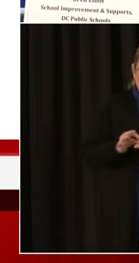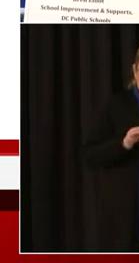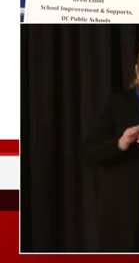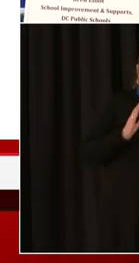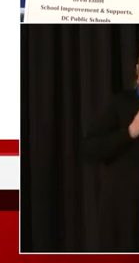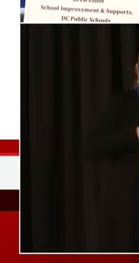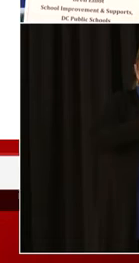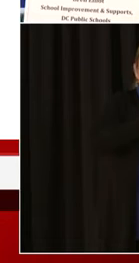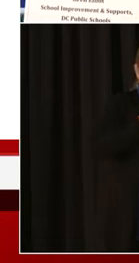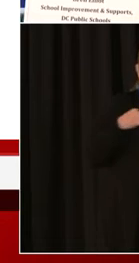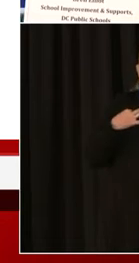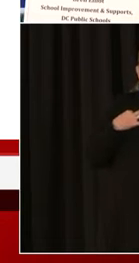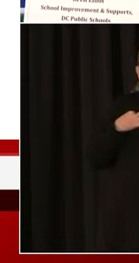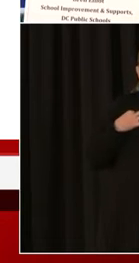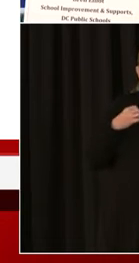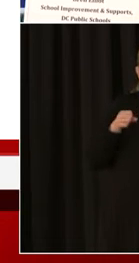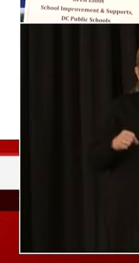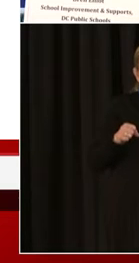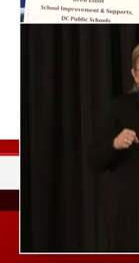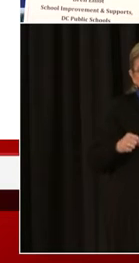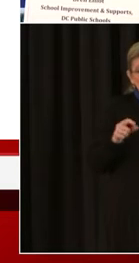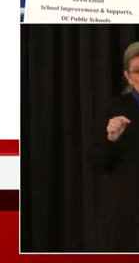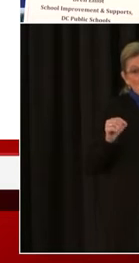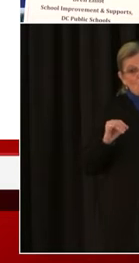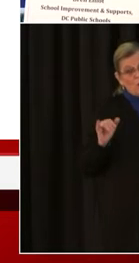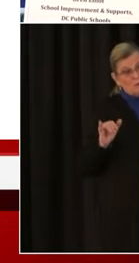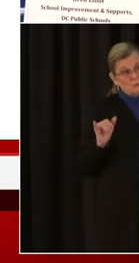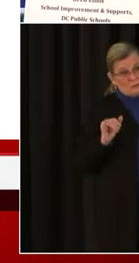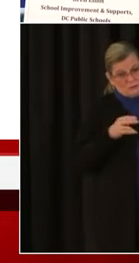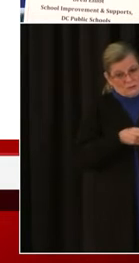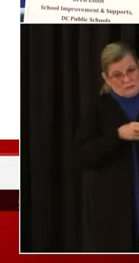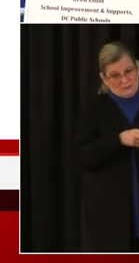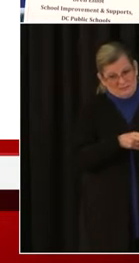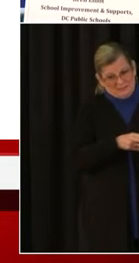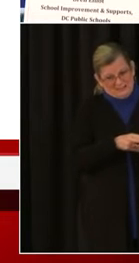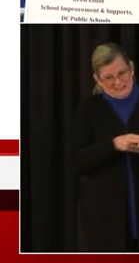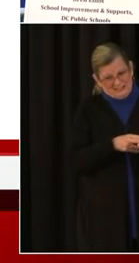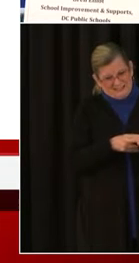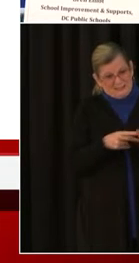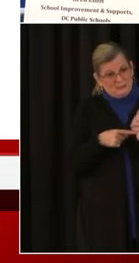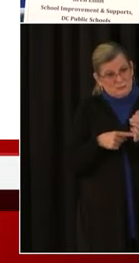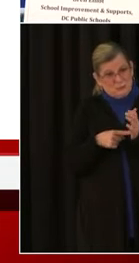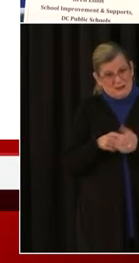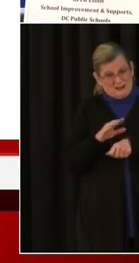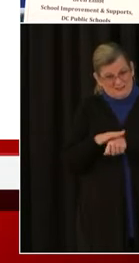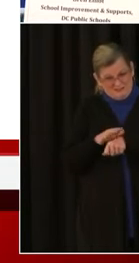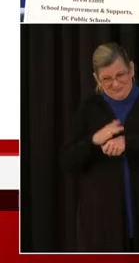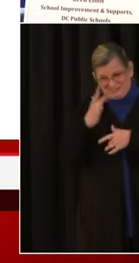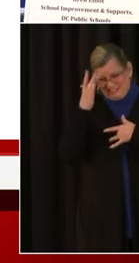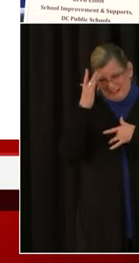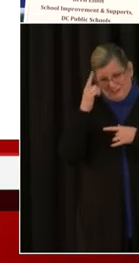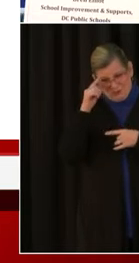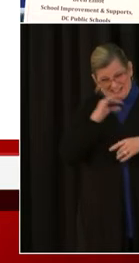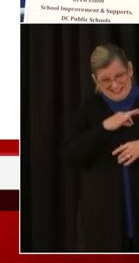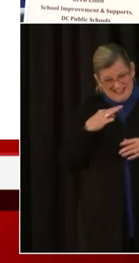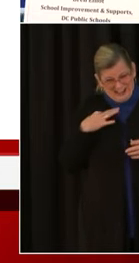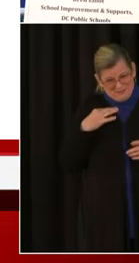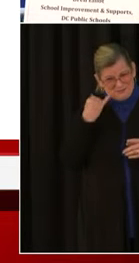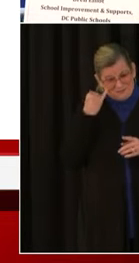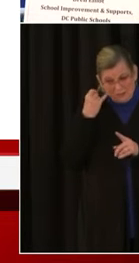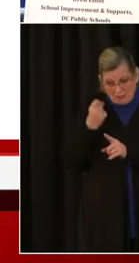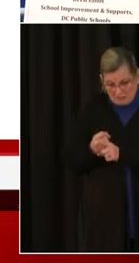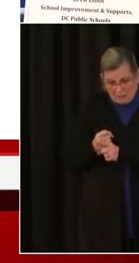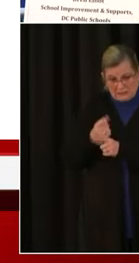staff are able to also participate in asymptomatic testing. For our staff, this happens at